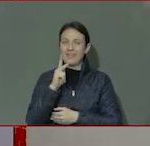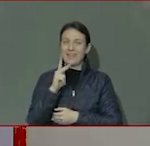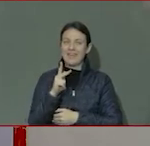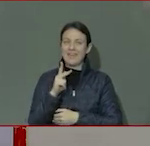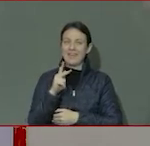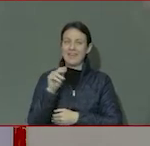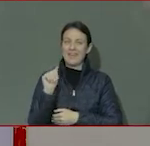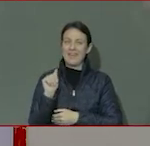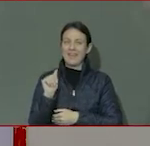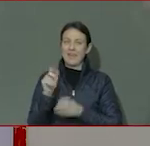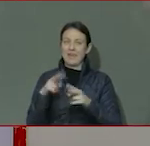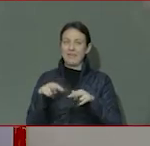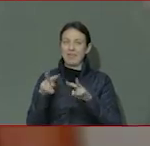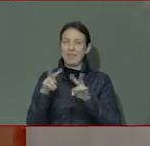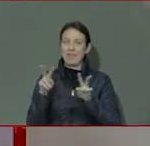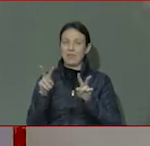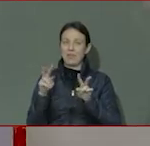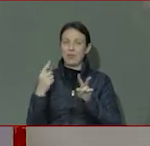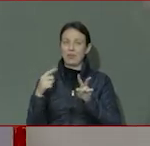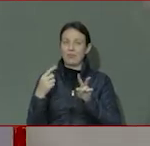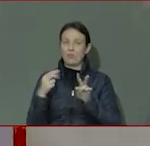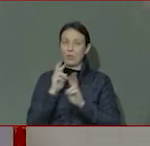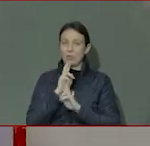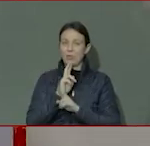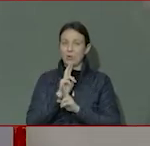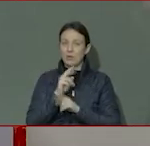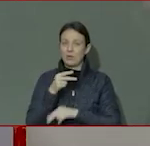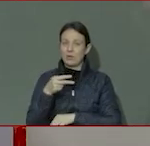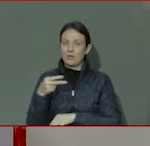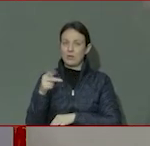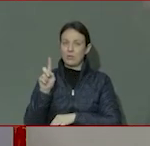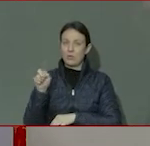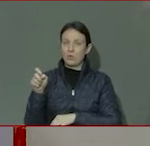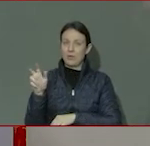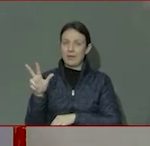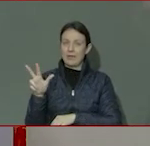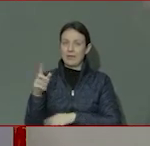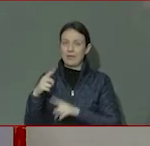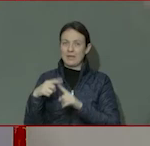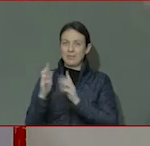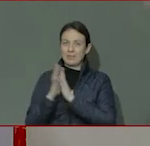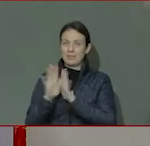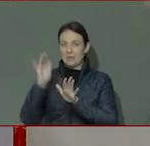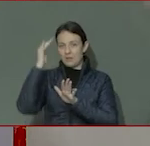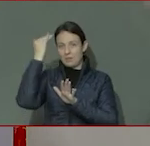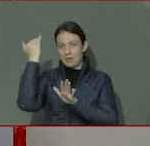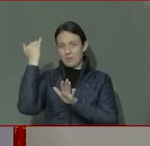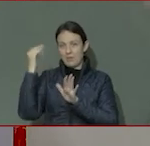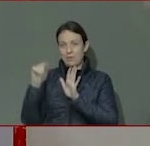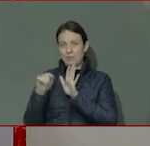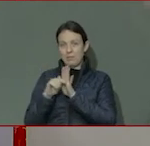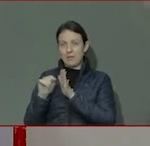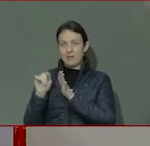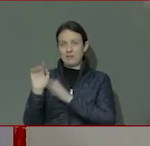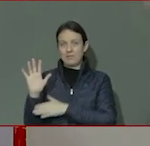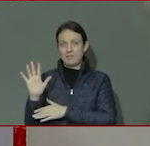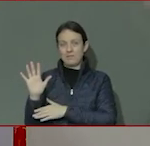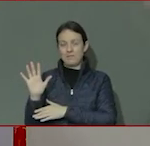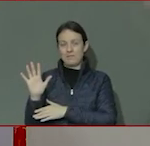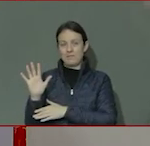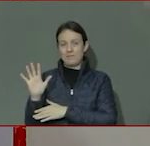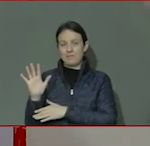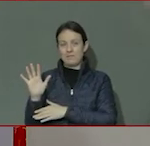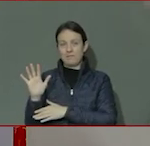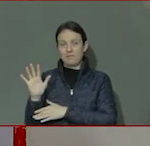value for the reaction is 1,8 times 10 to the power of negative 5